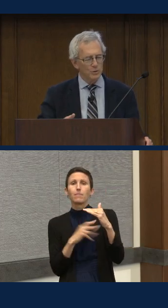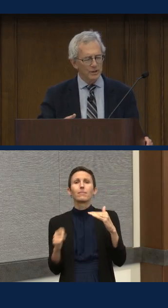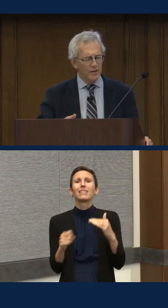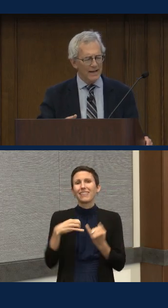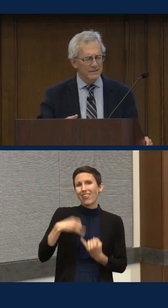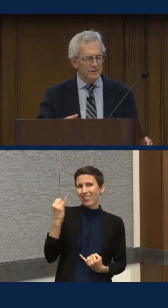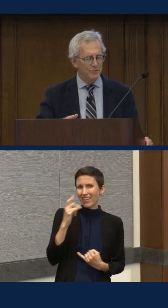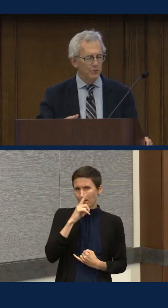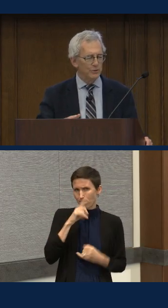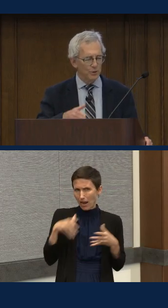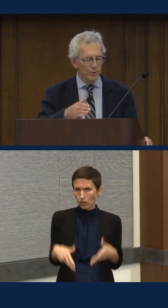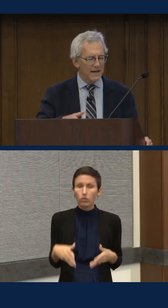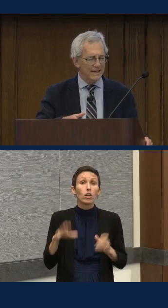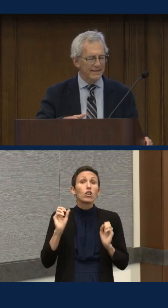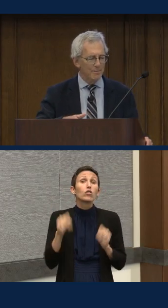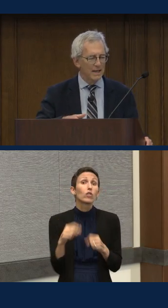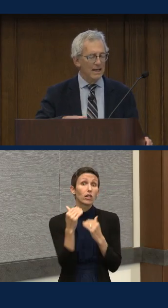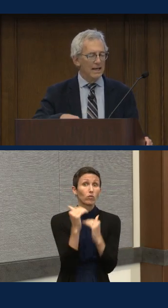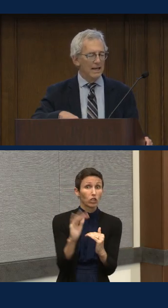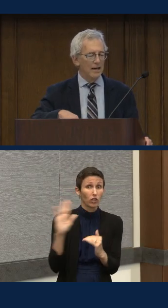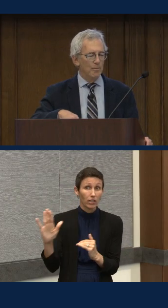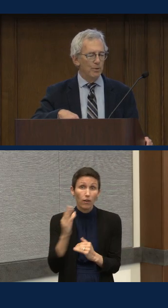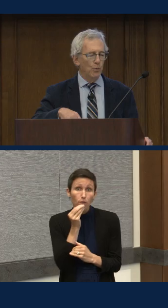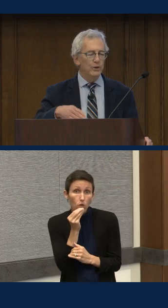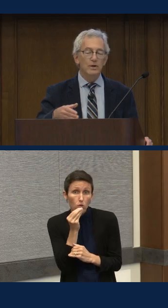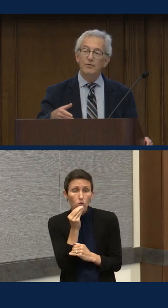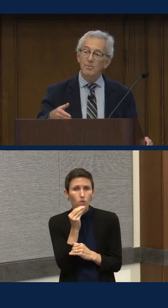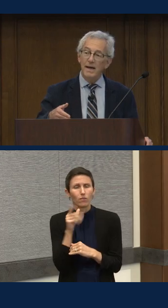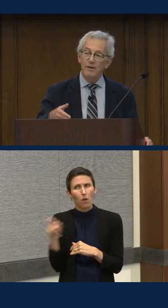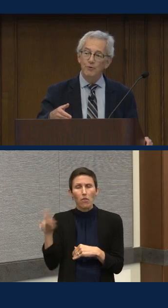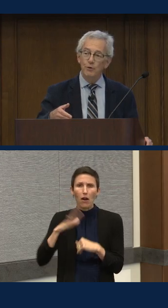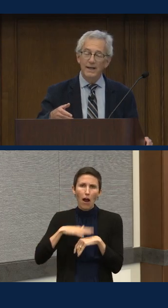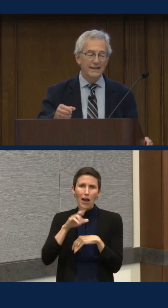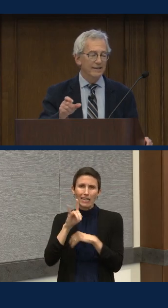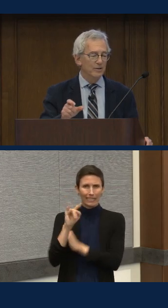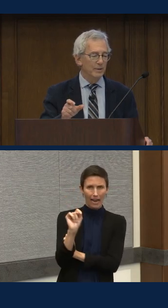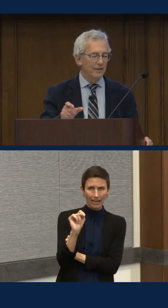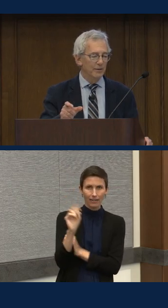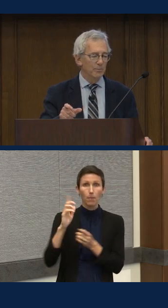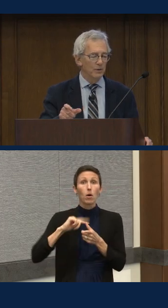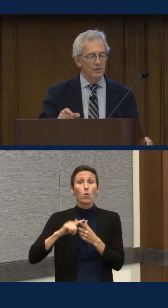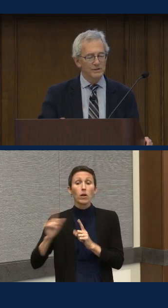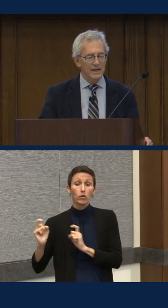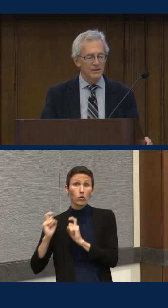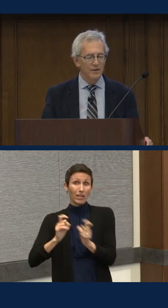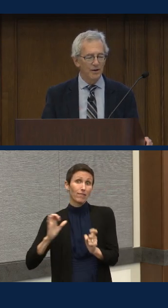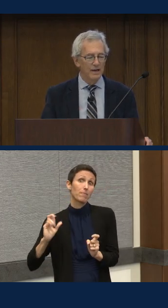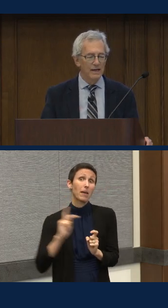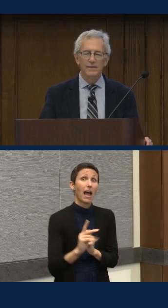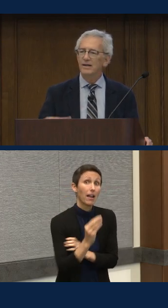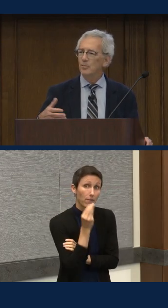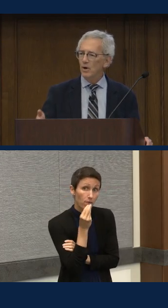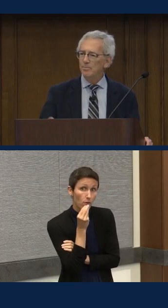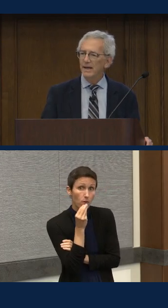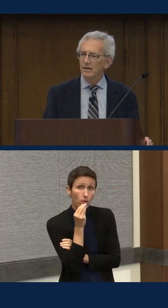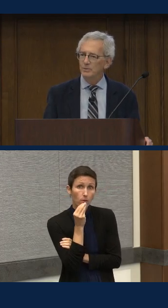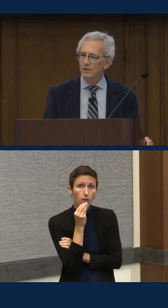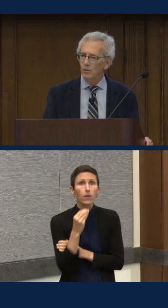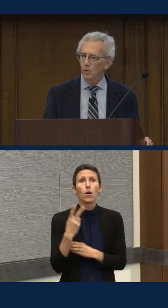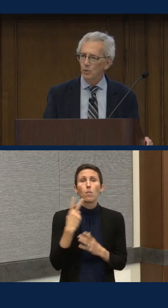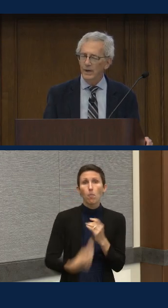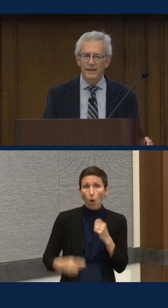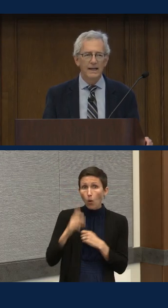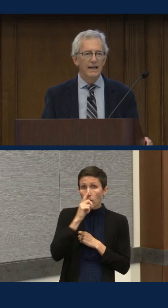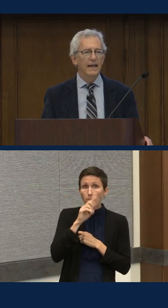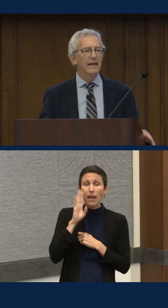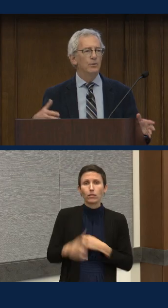can restrict their access to food, so we're dieting them. But when you give them back food ad lib in the middle section there, they come right back up to their